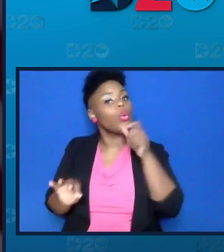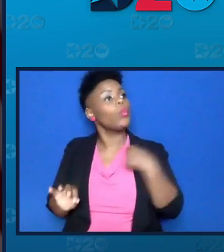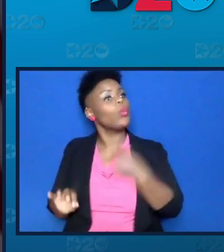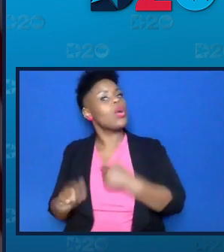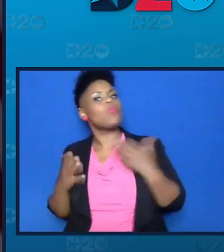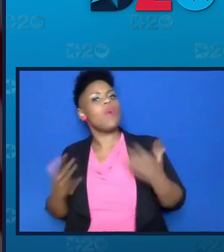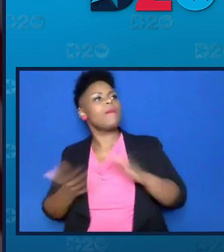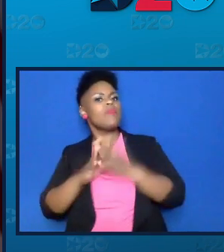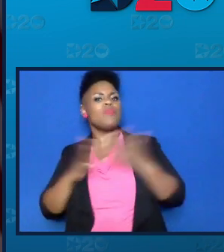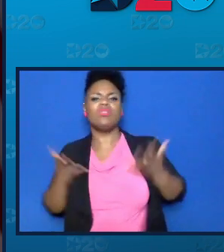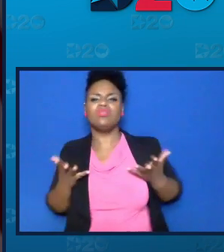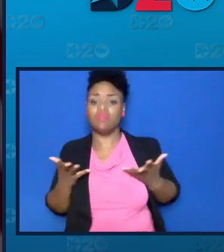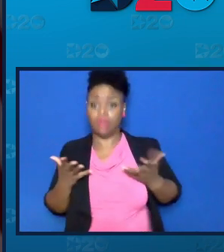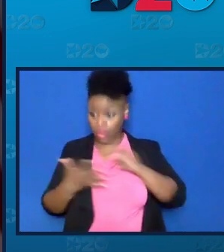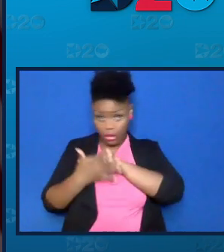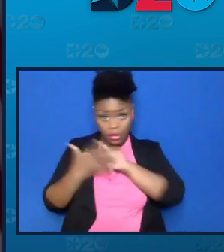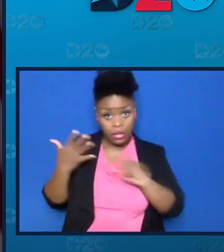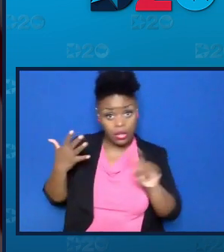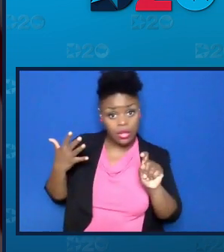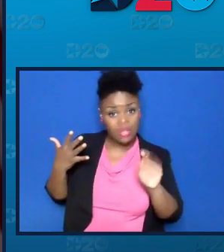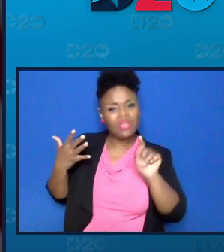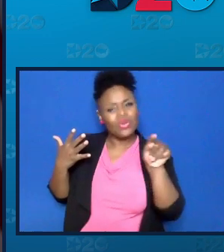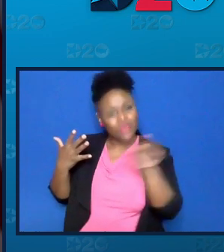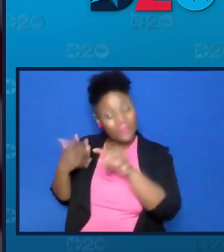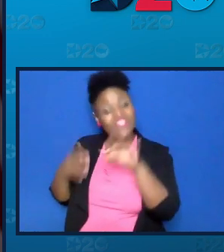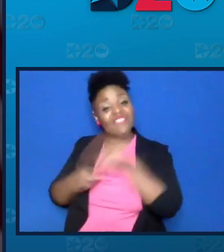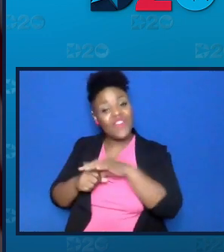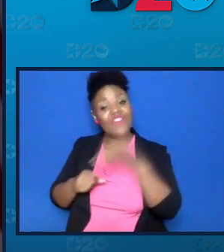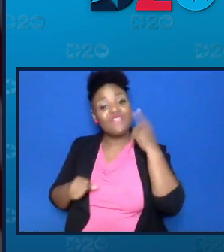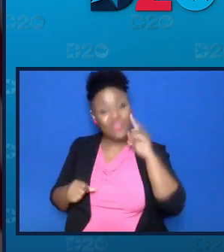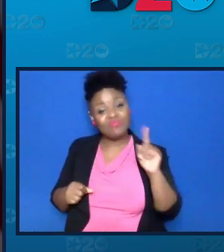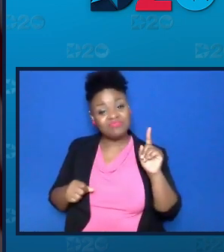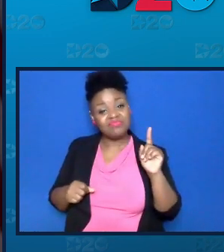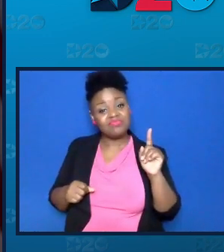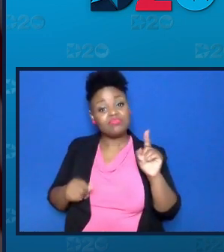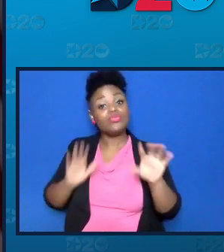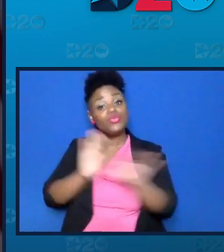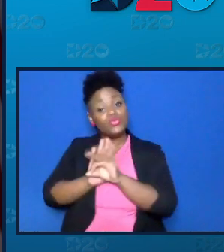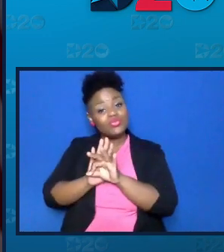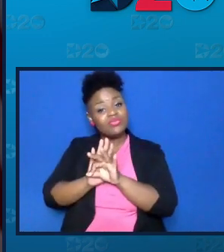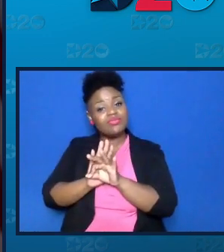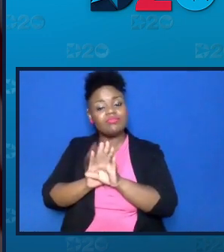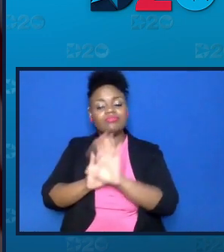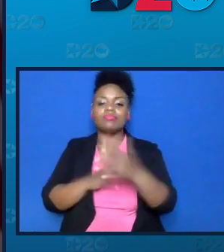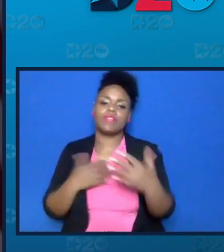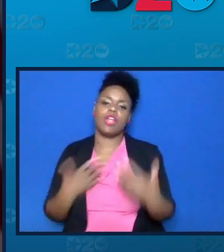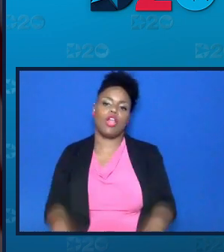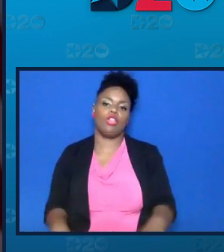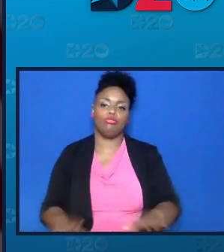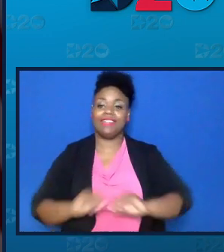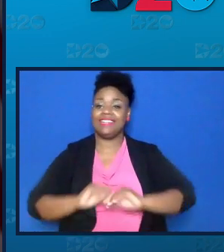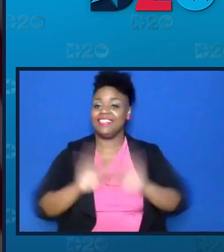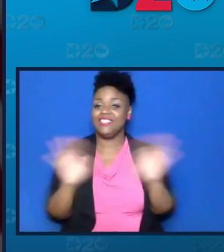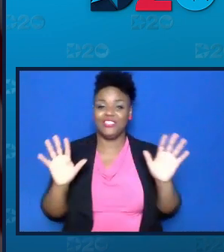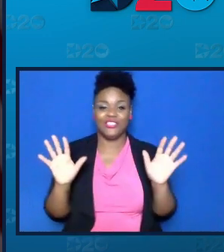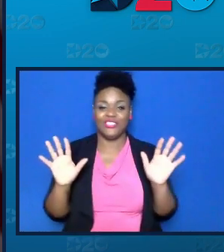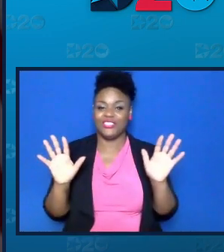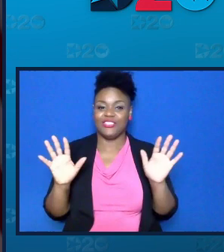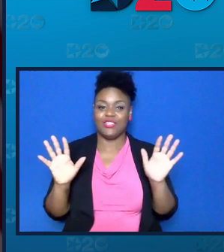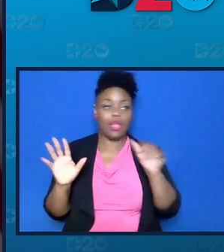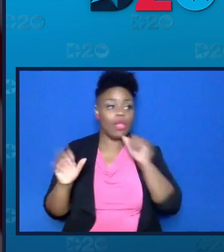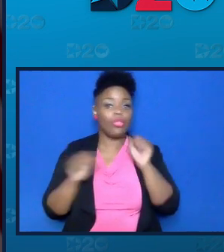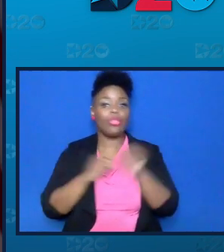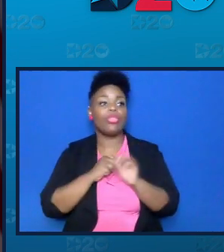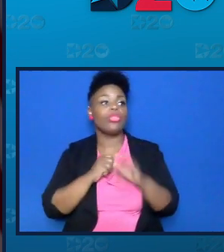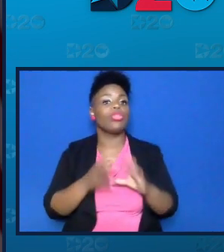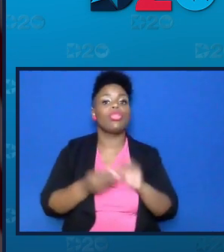on the ballot. And the choice could not be more clear. No rhetoric is needed. Just